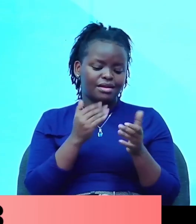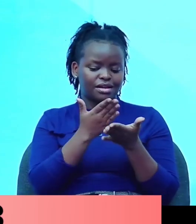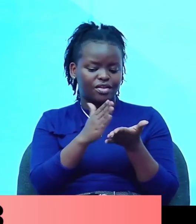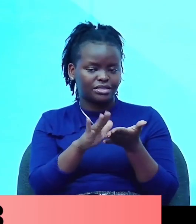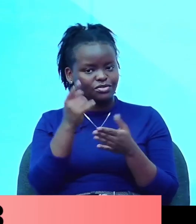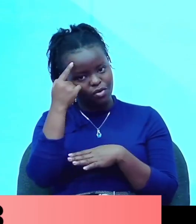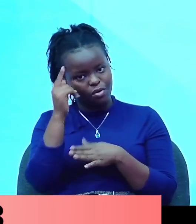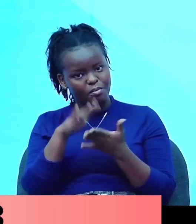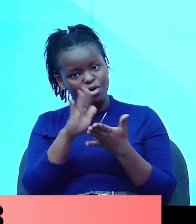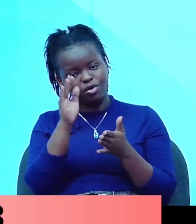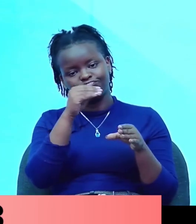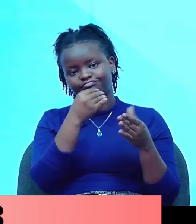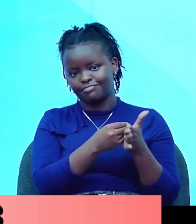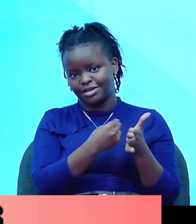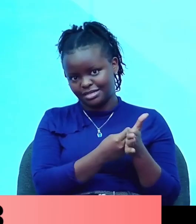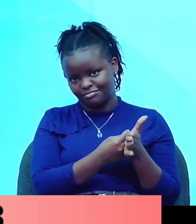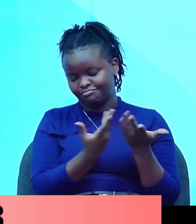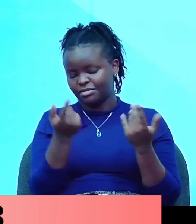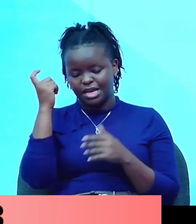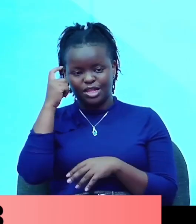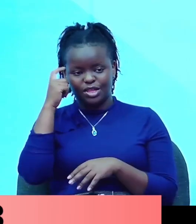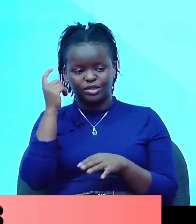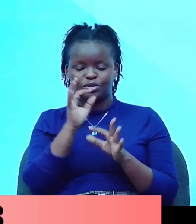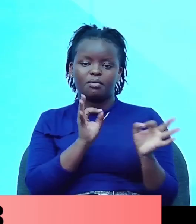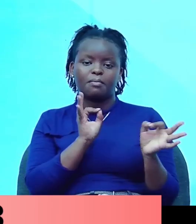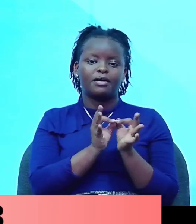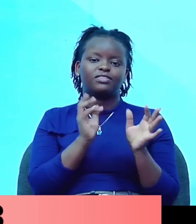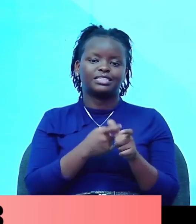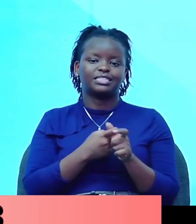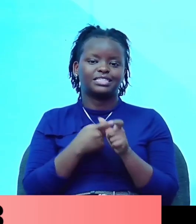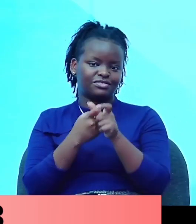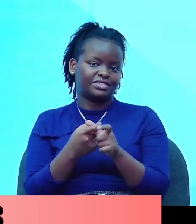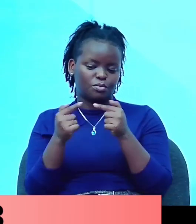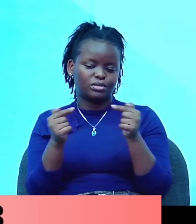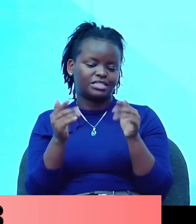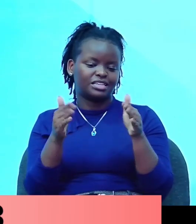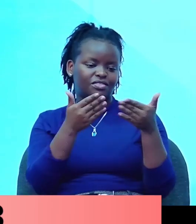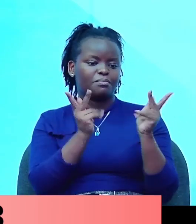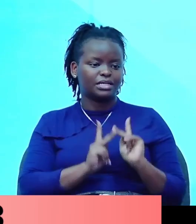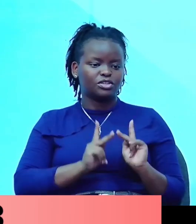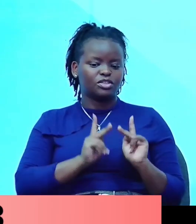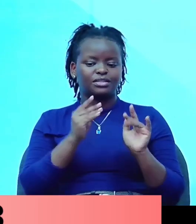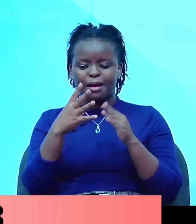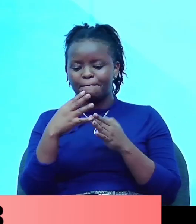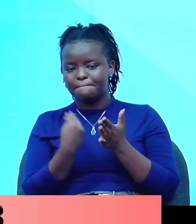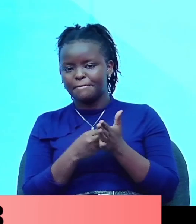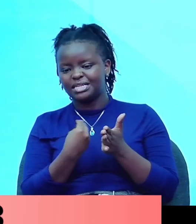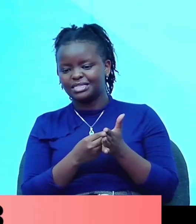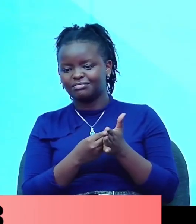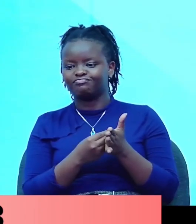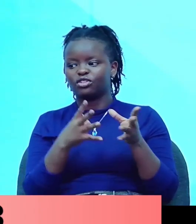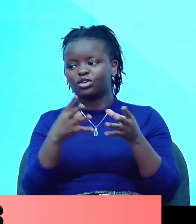income. Win-win again. Yes, so we just thought it would be the perfect gift, as opposed to just giving someone cash and saying, go away with it.